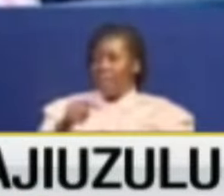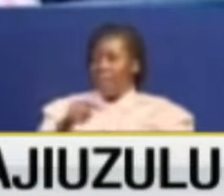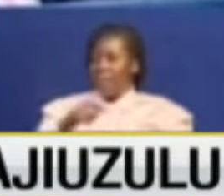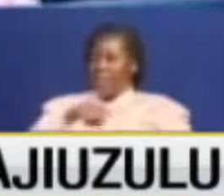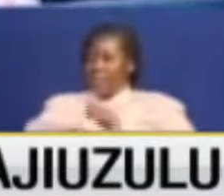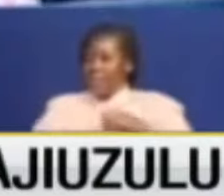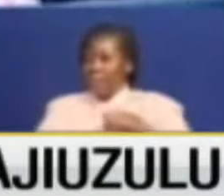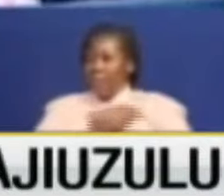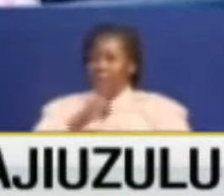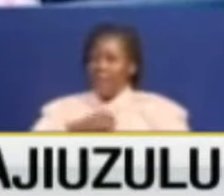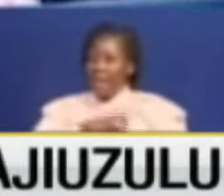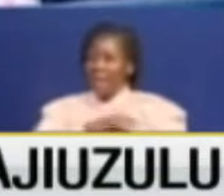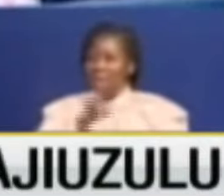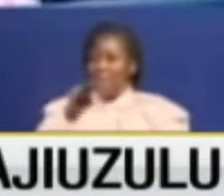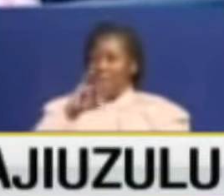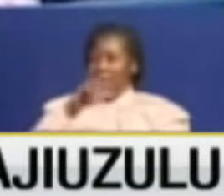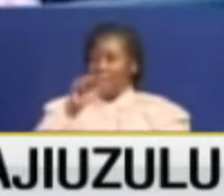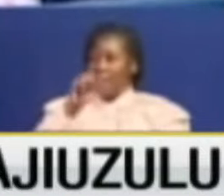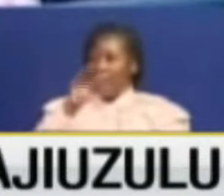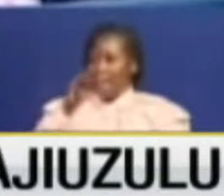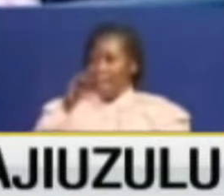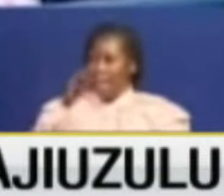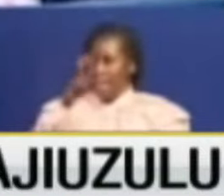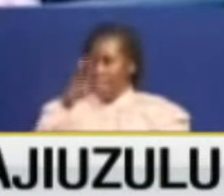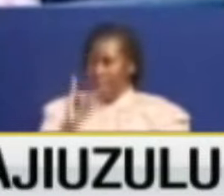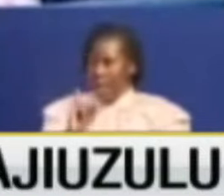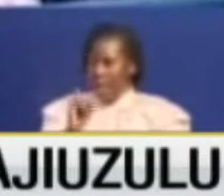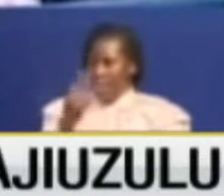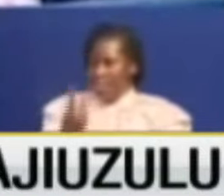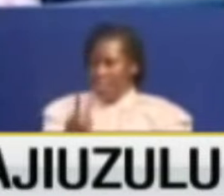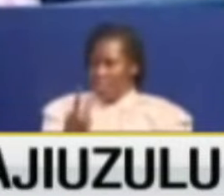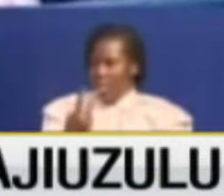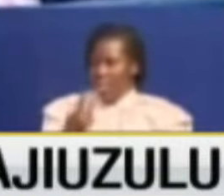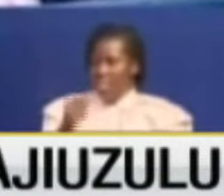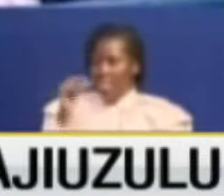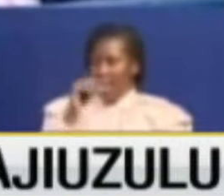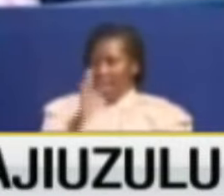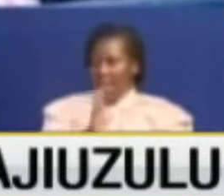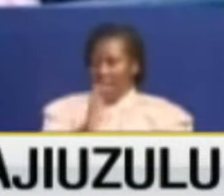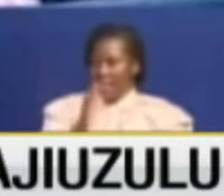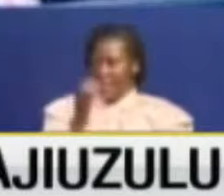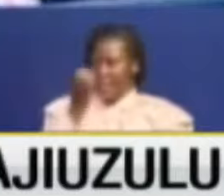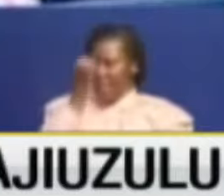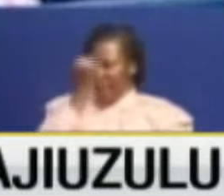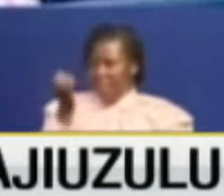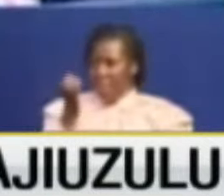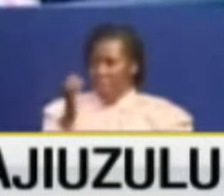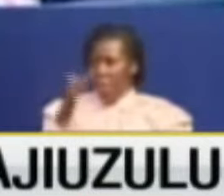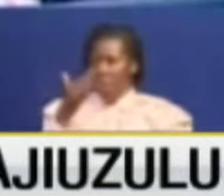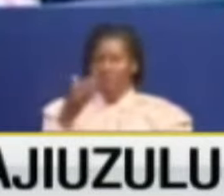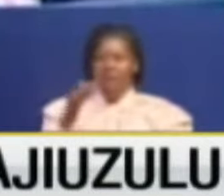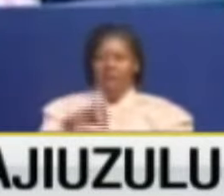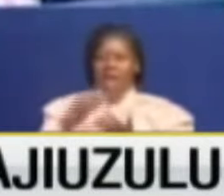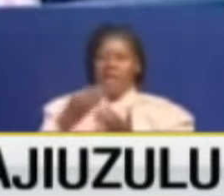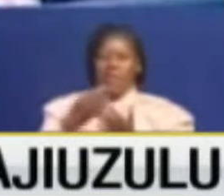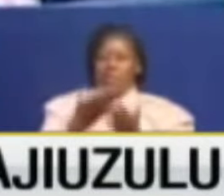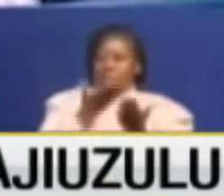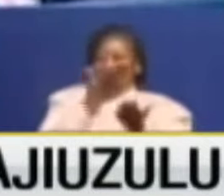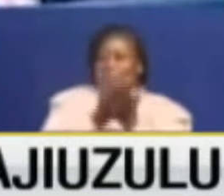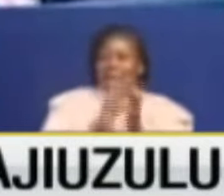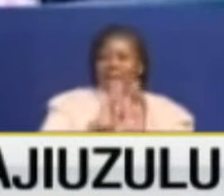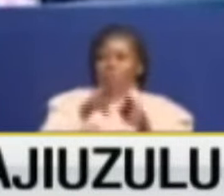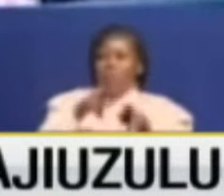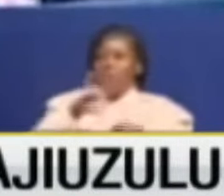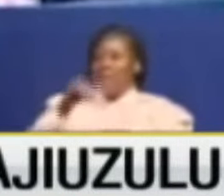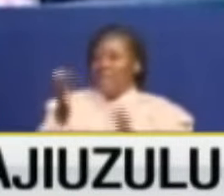Harrison Gitobu Njambi. Then 2, that the governor ignored or failed to submit a report to the